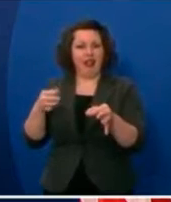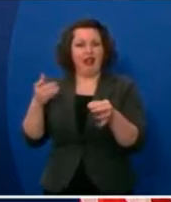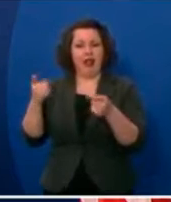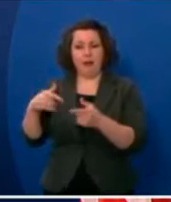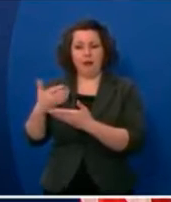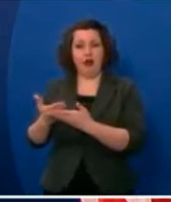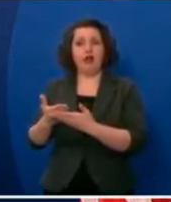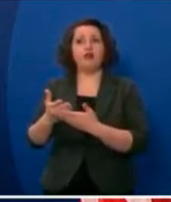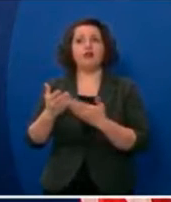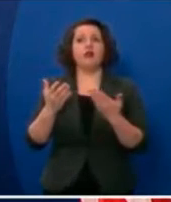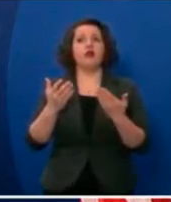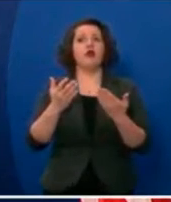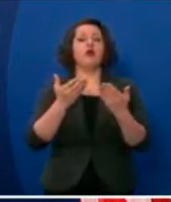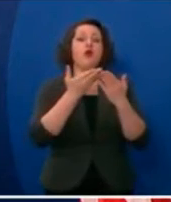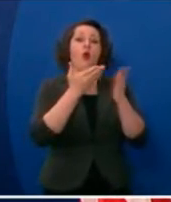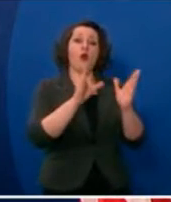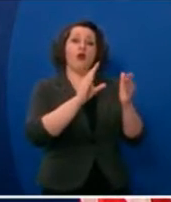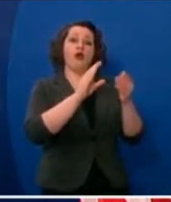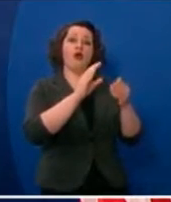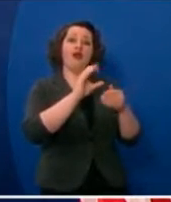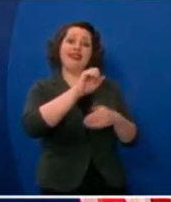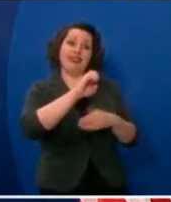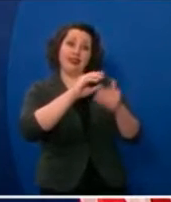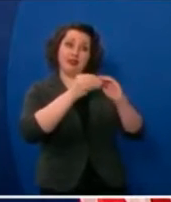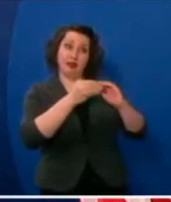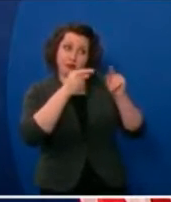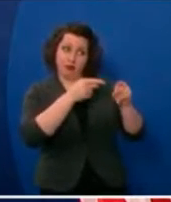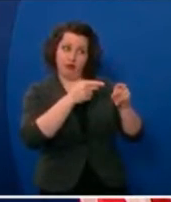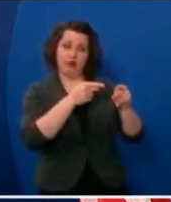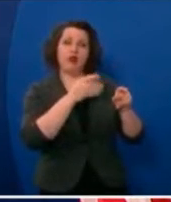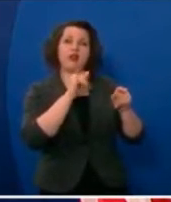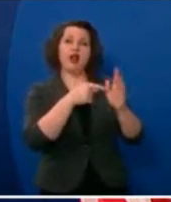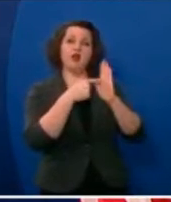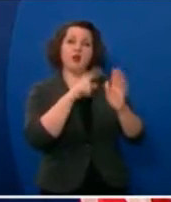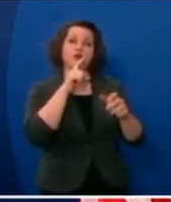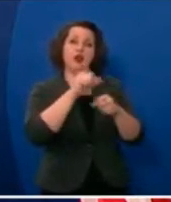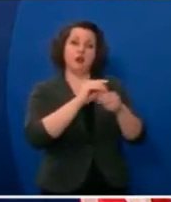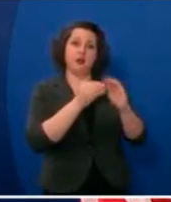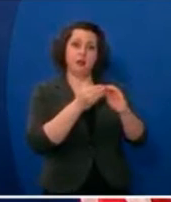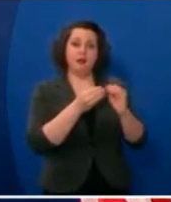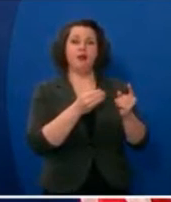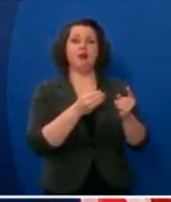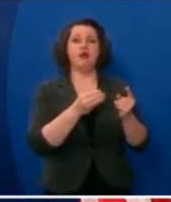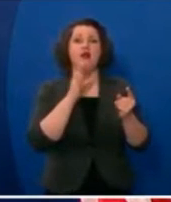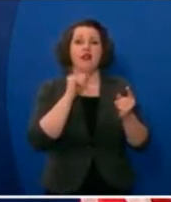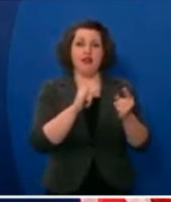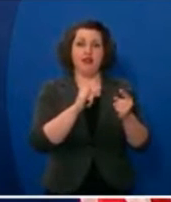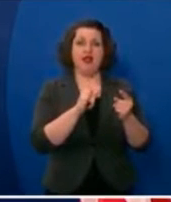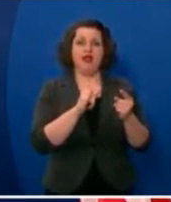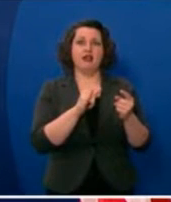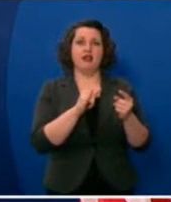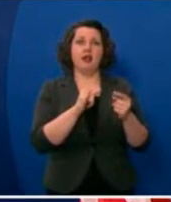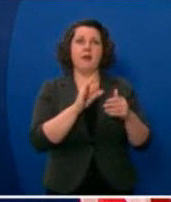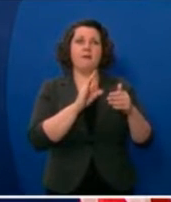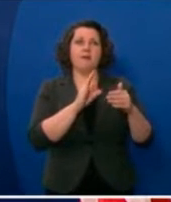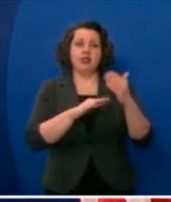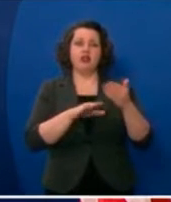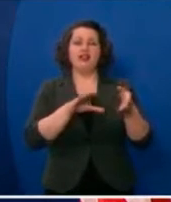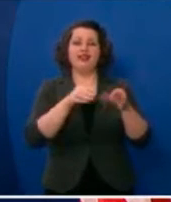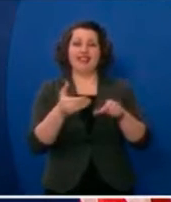case reflects the actual number, and that's based on the date on the death certificate.